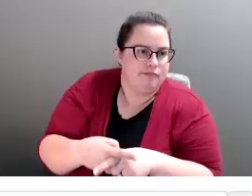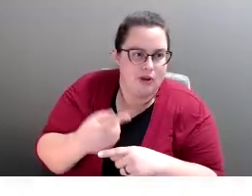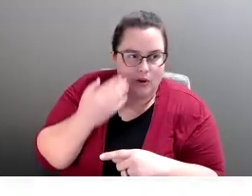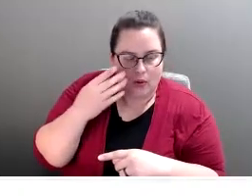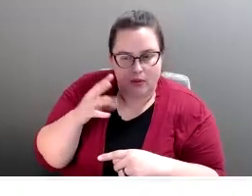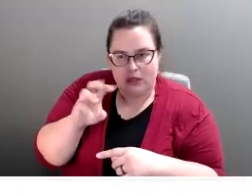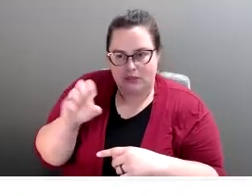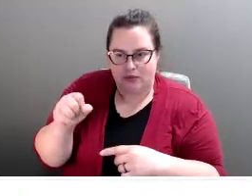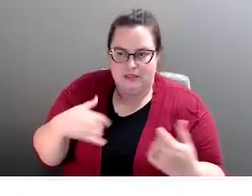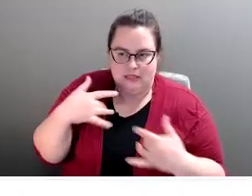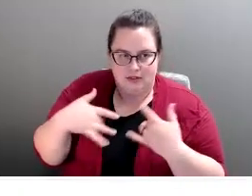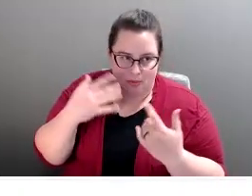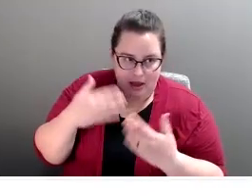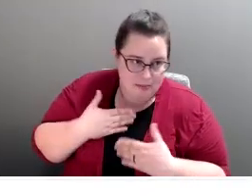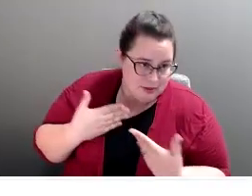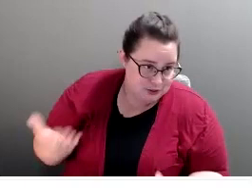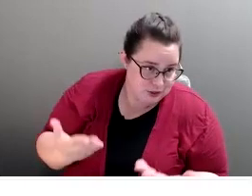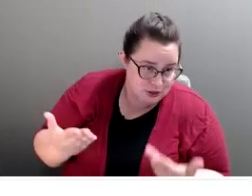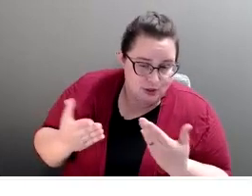glad to see him here. But